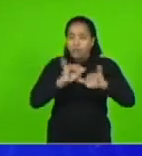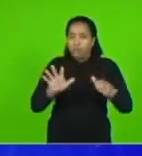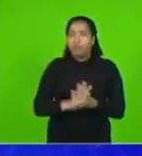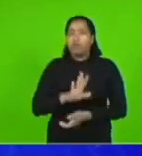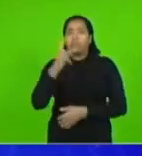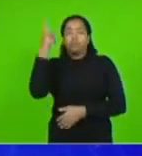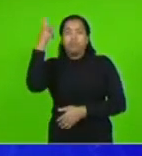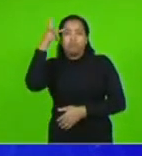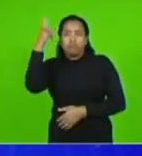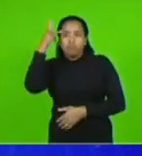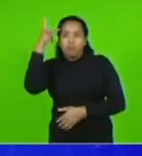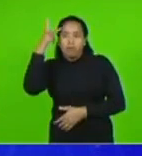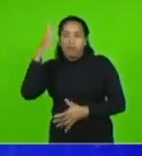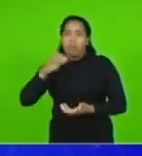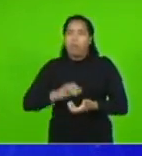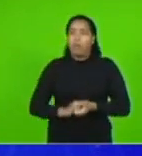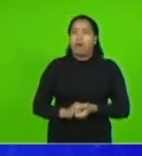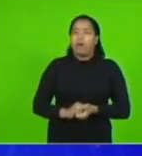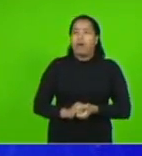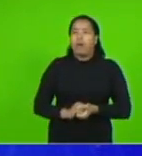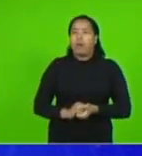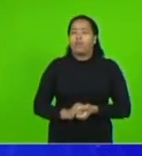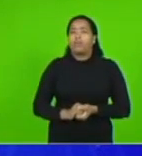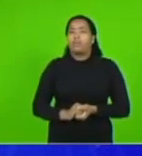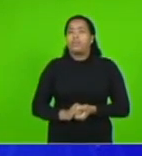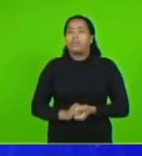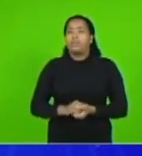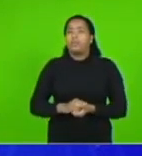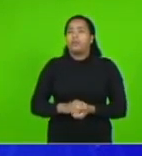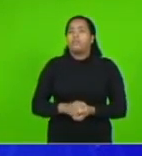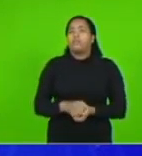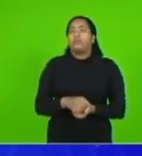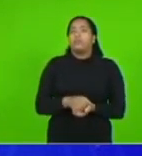All these different states, São Paulo, Pernambuco,